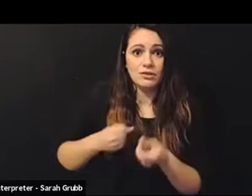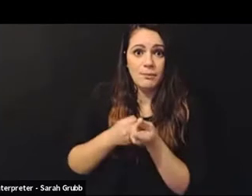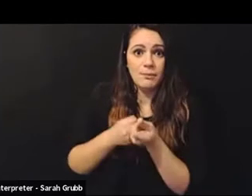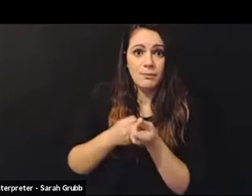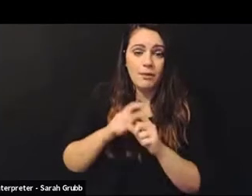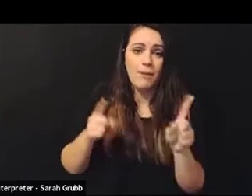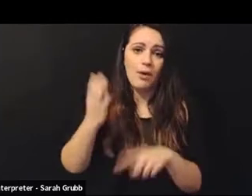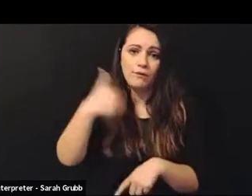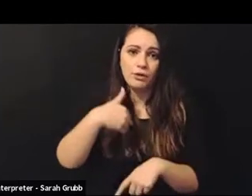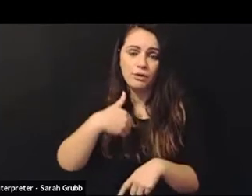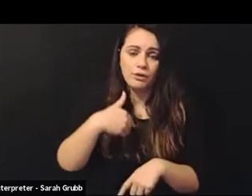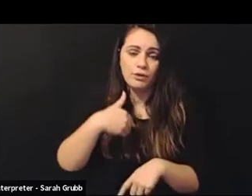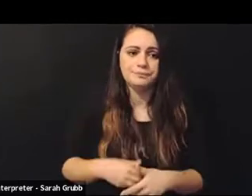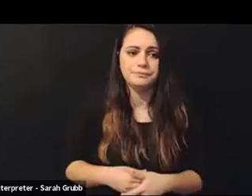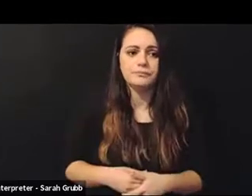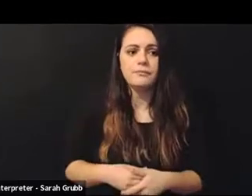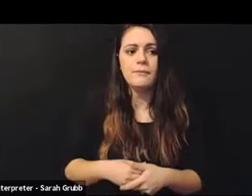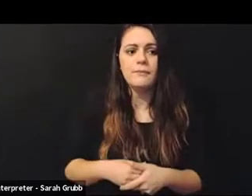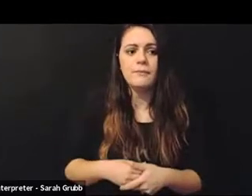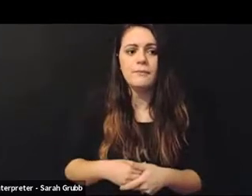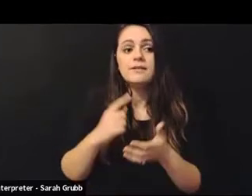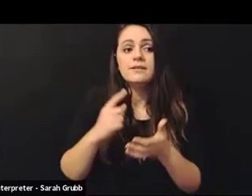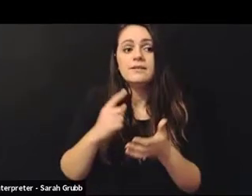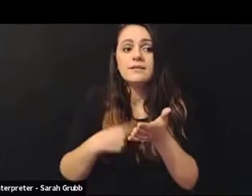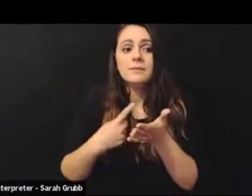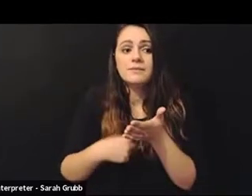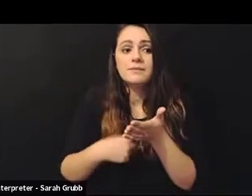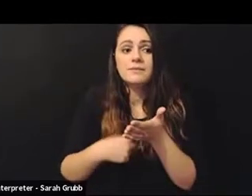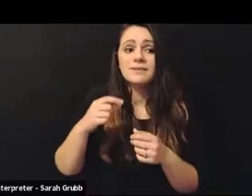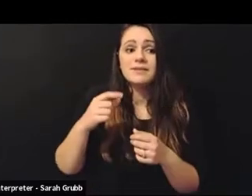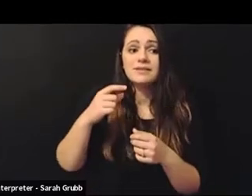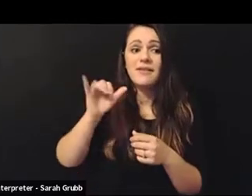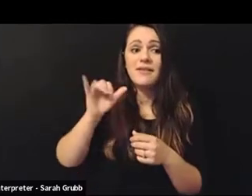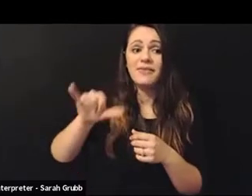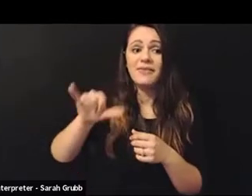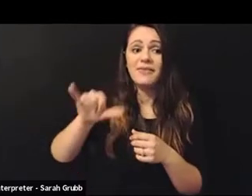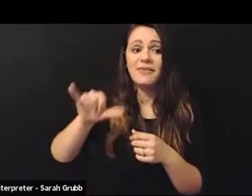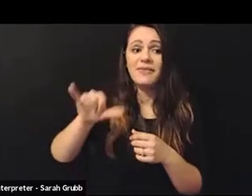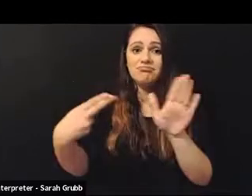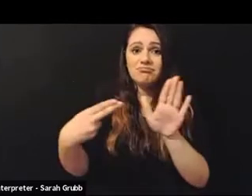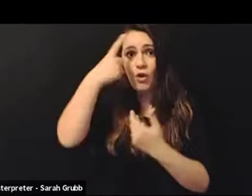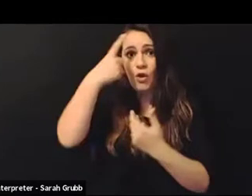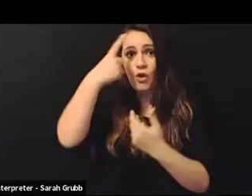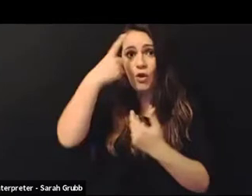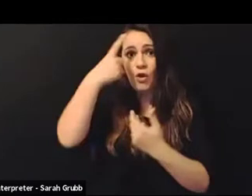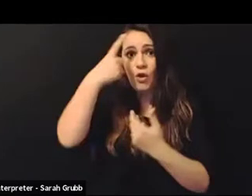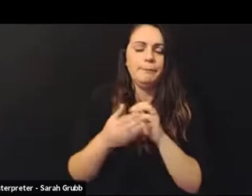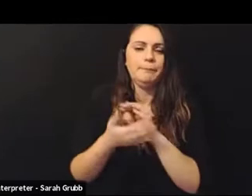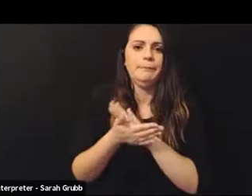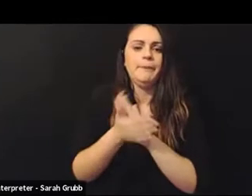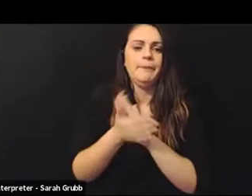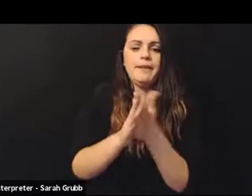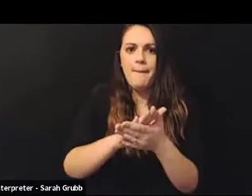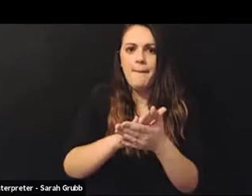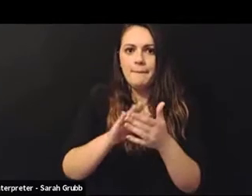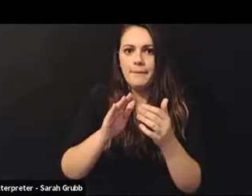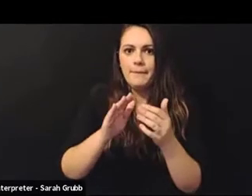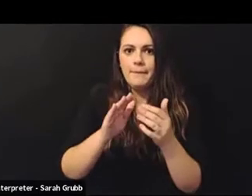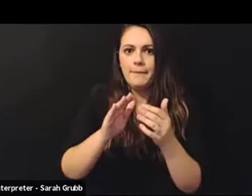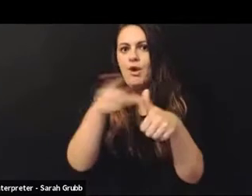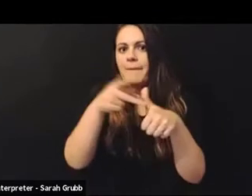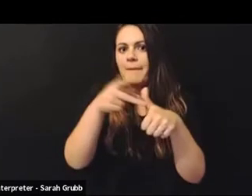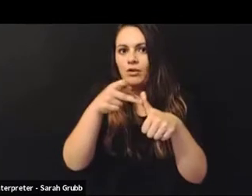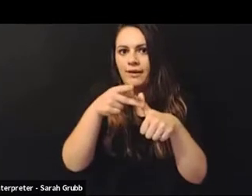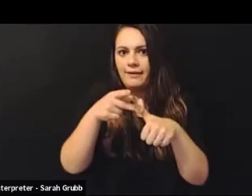Sometimes that diagnosis of autism becomes the primary diagnosis, and then the people on the team aren't as interested in learning